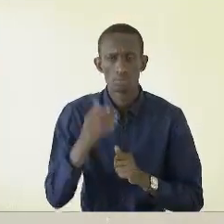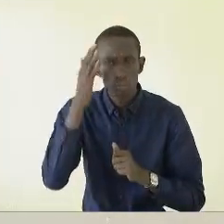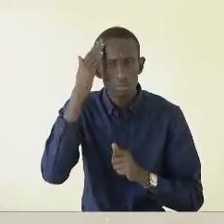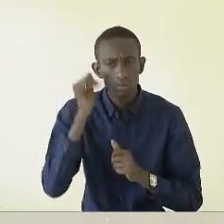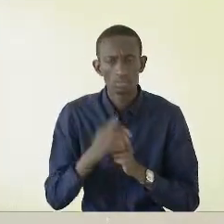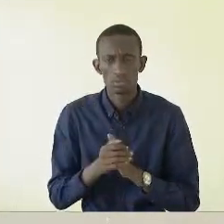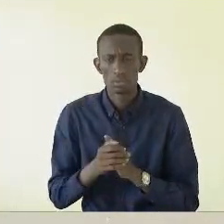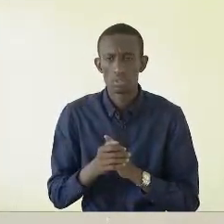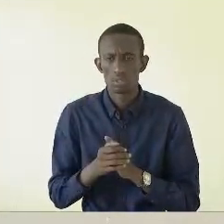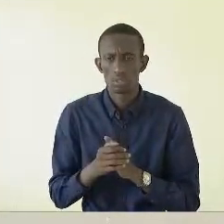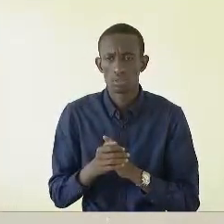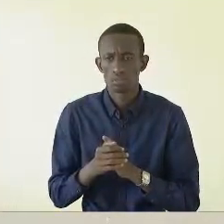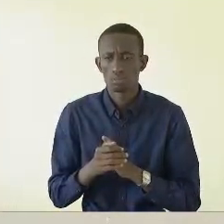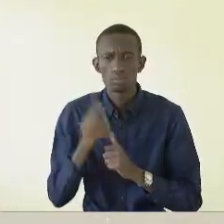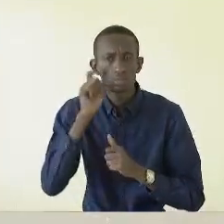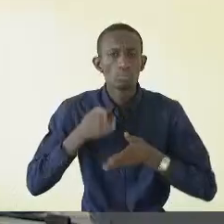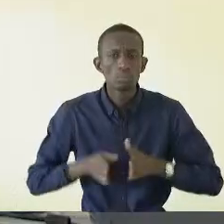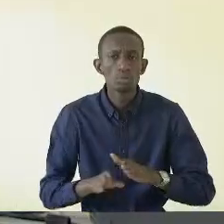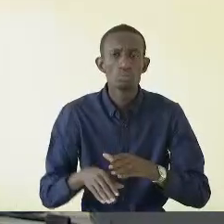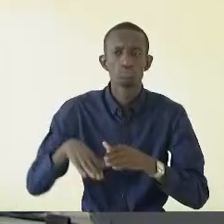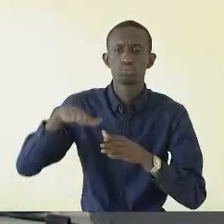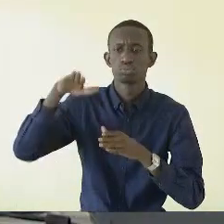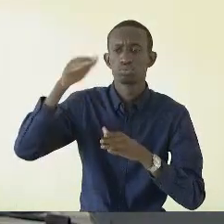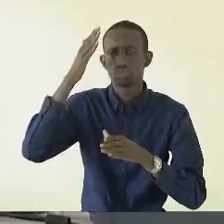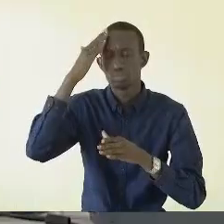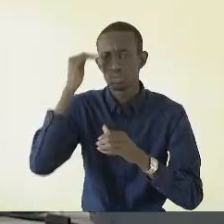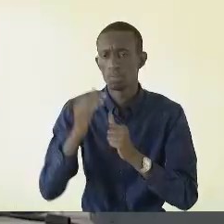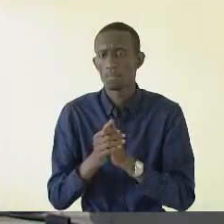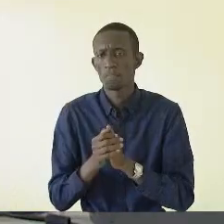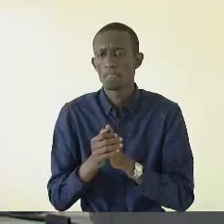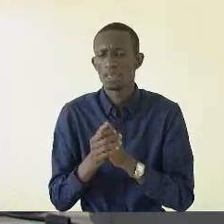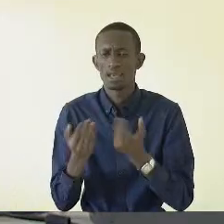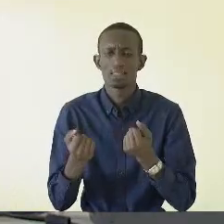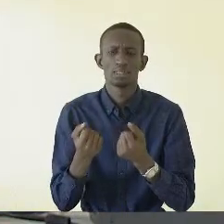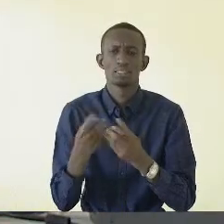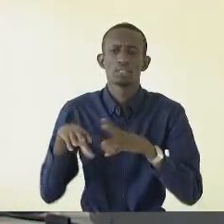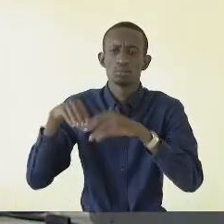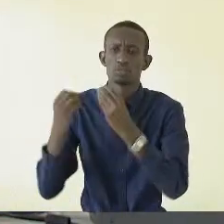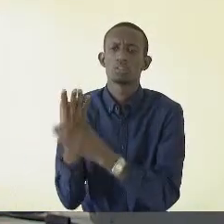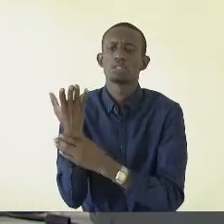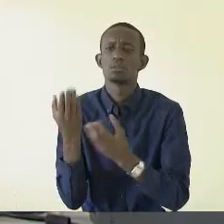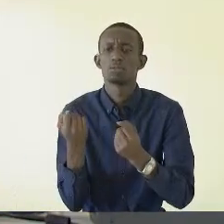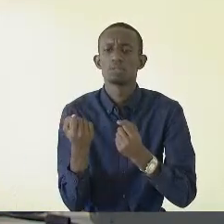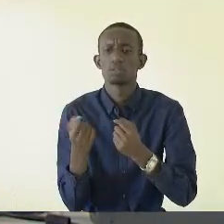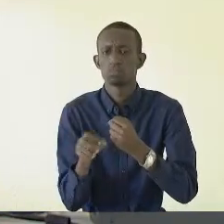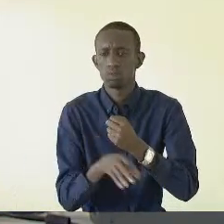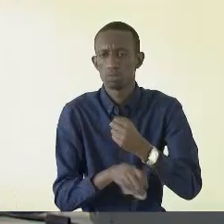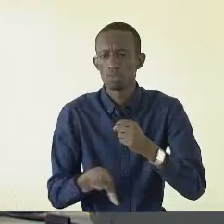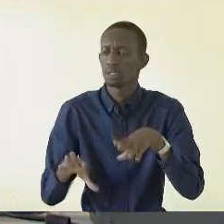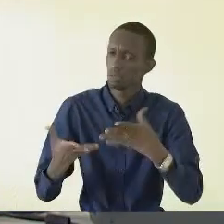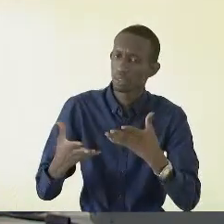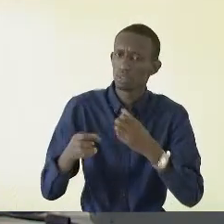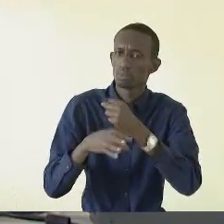of the plant. Of course, organs which are not in the soil, like roots. Then, flowers